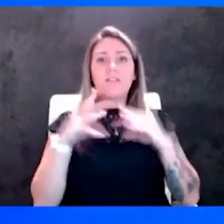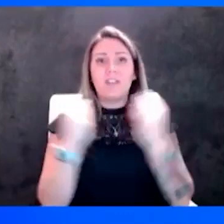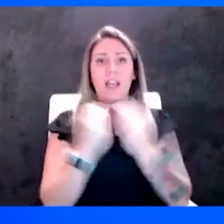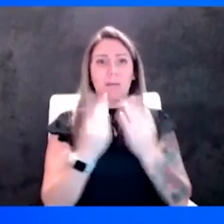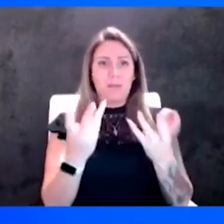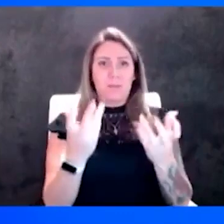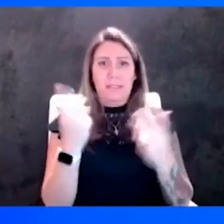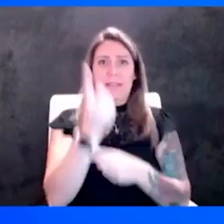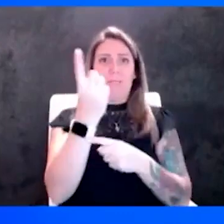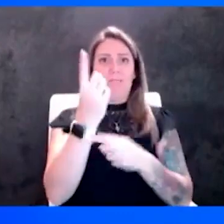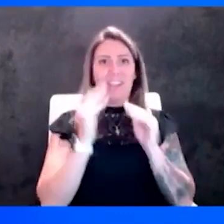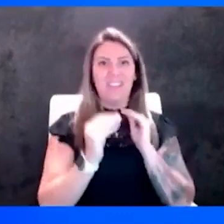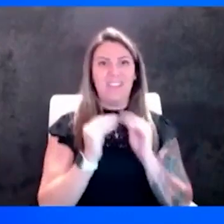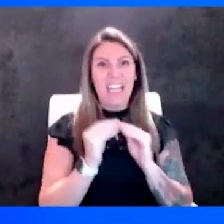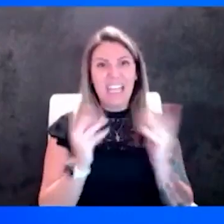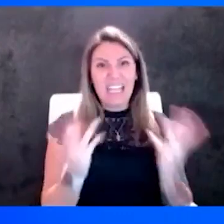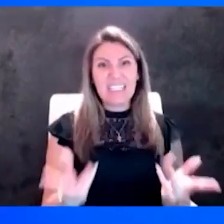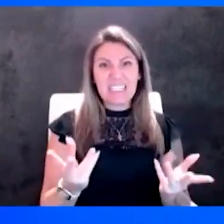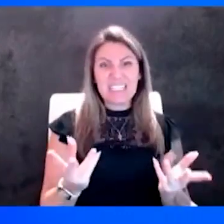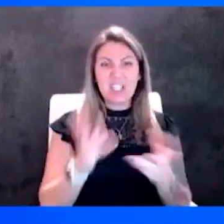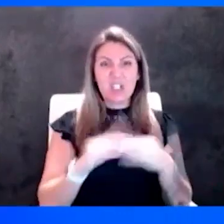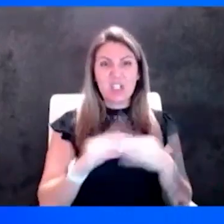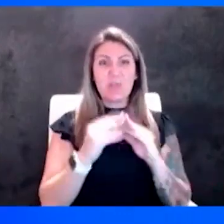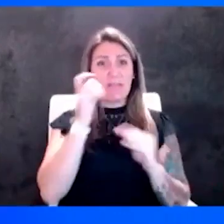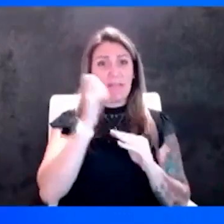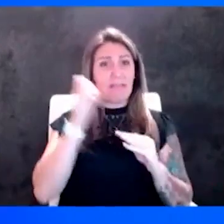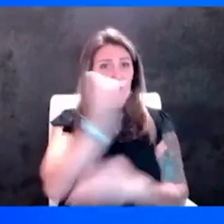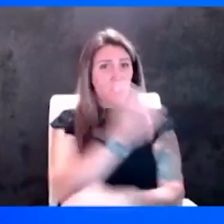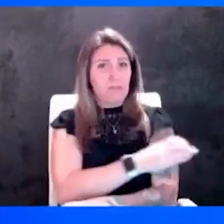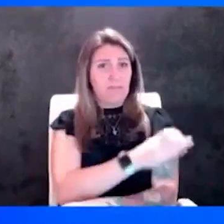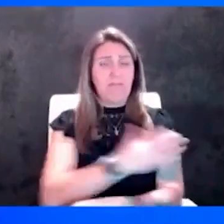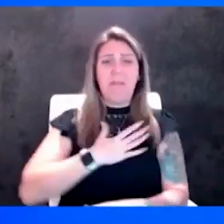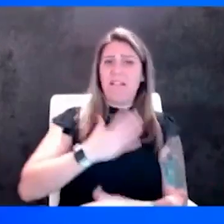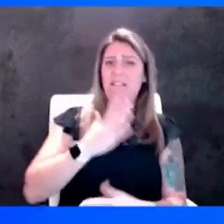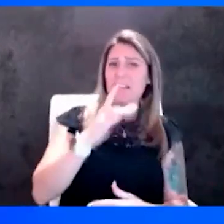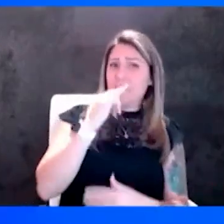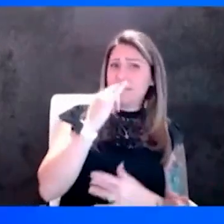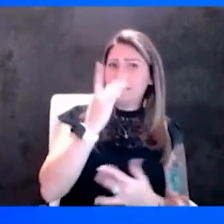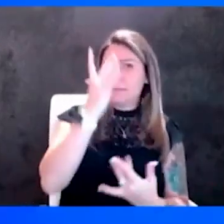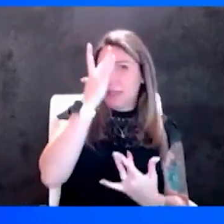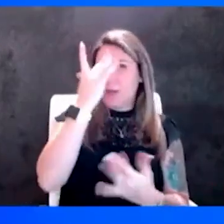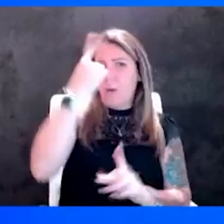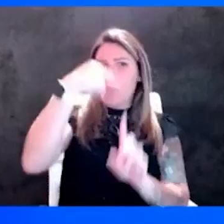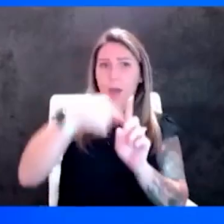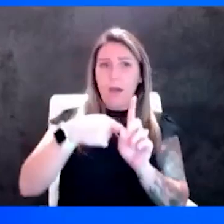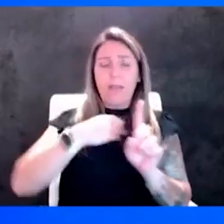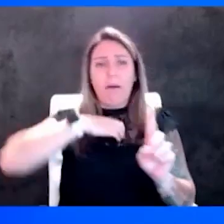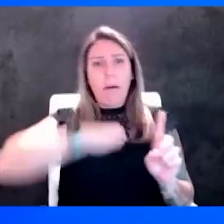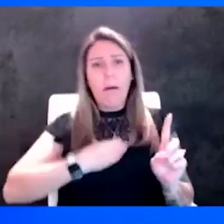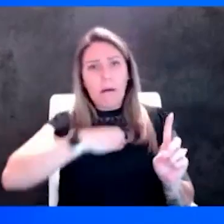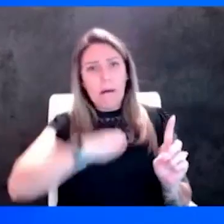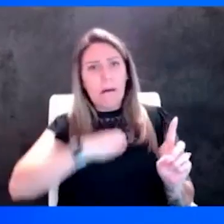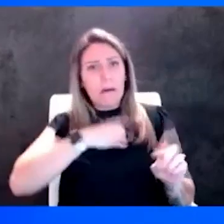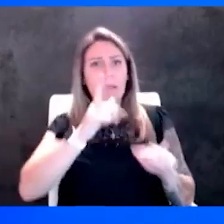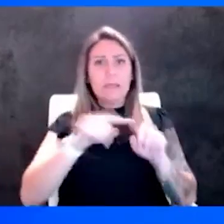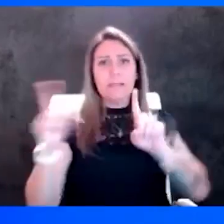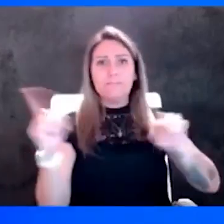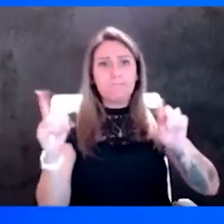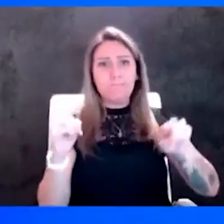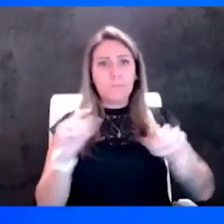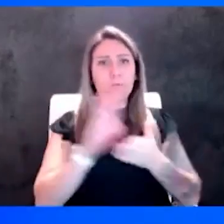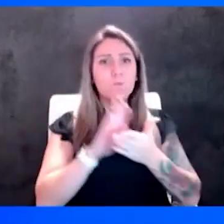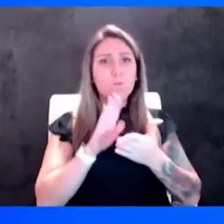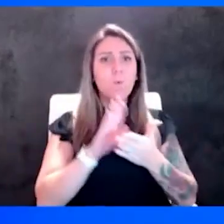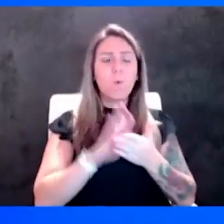It was yesterday in clinic. My kid's been sick for a month. You know, they're coughing. They can't be in school. They can't be in